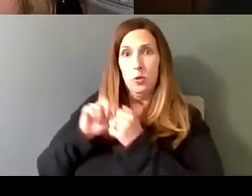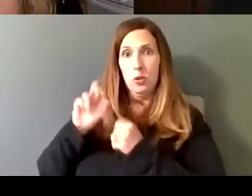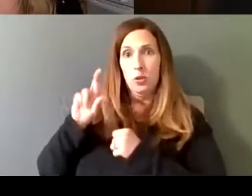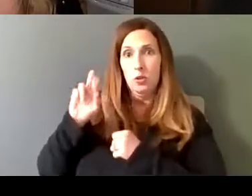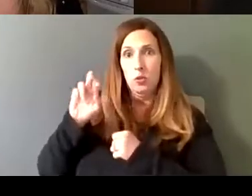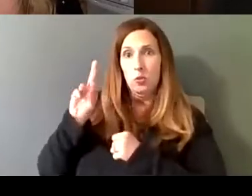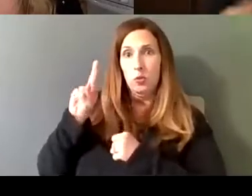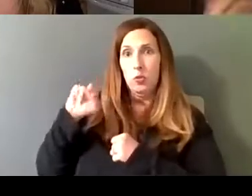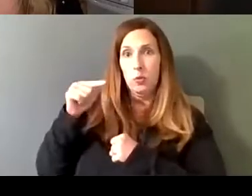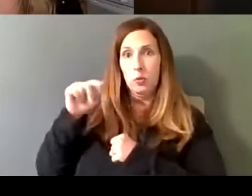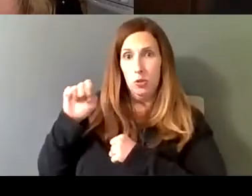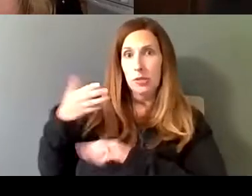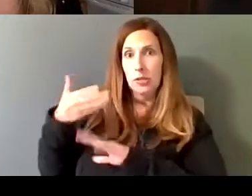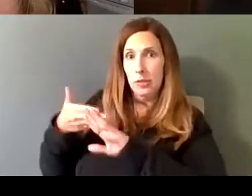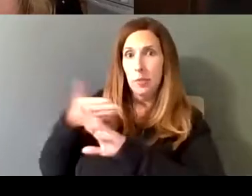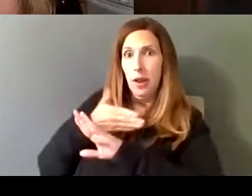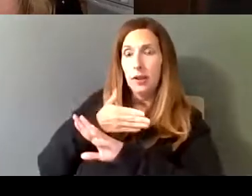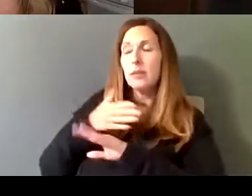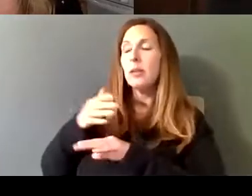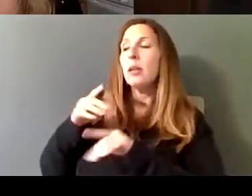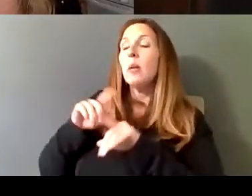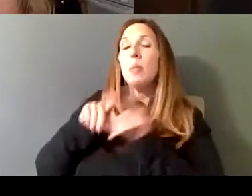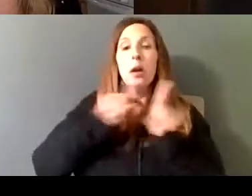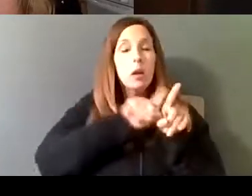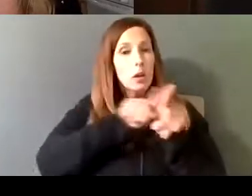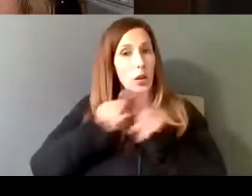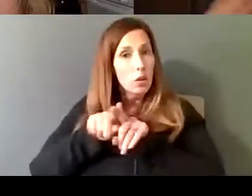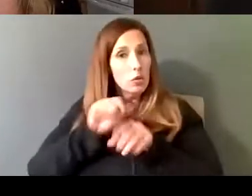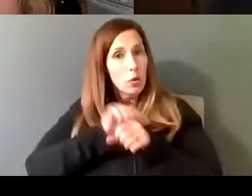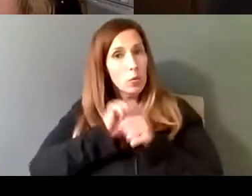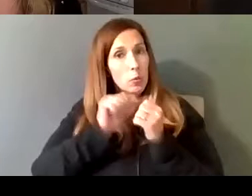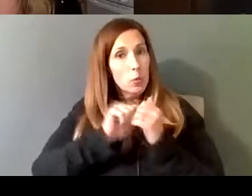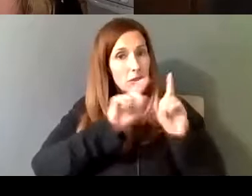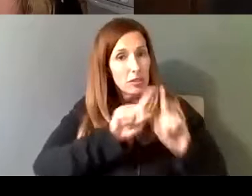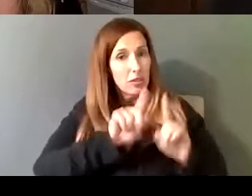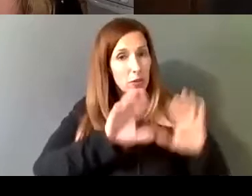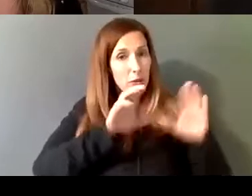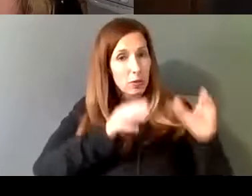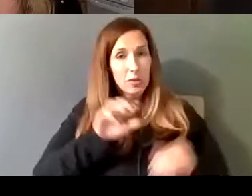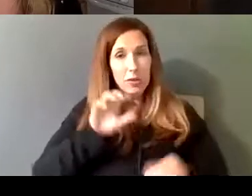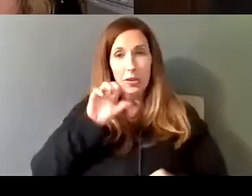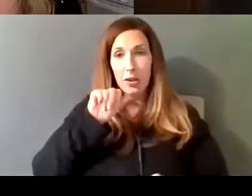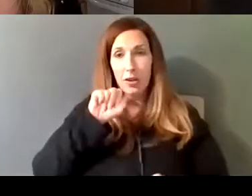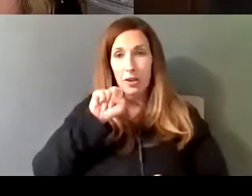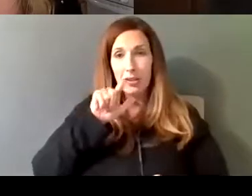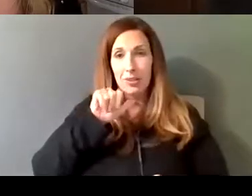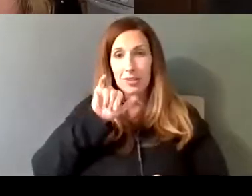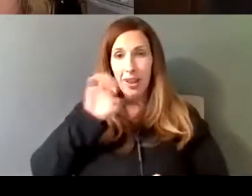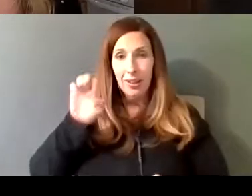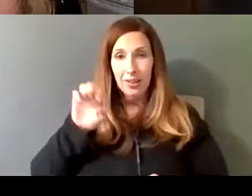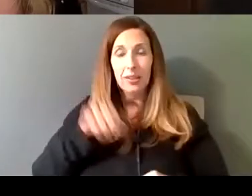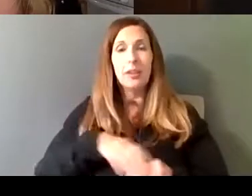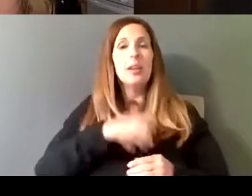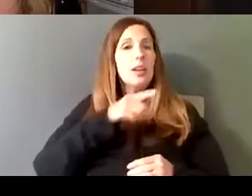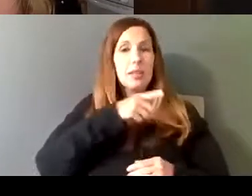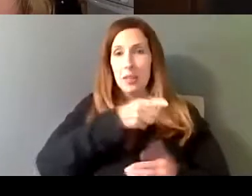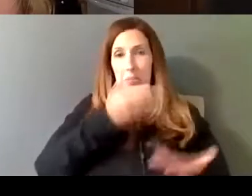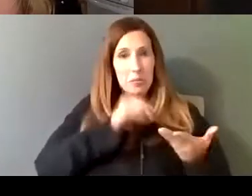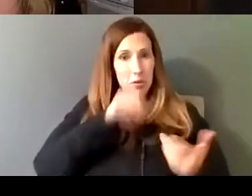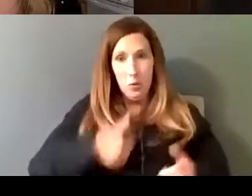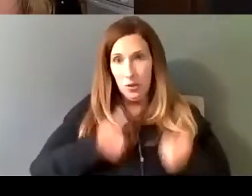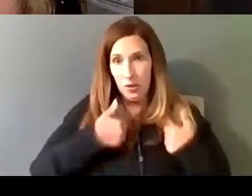we've also, when working with other populations, asylees or asylum seekers, they also not necessarily live in Indianapolis,